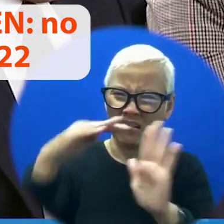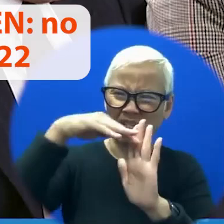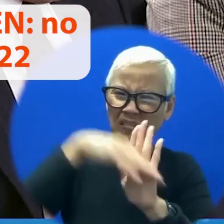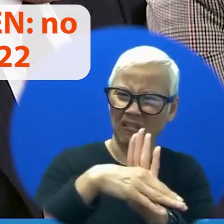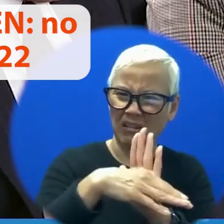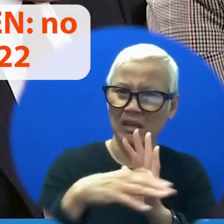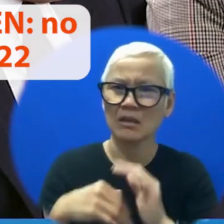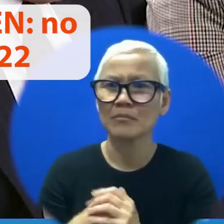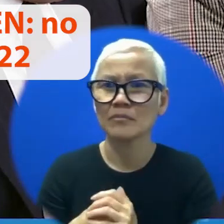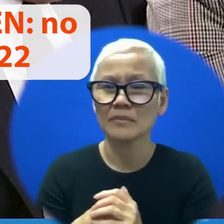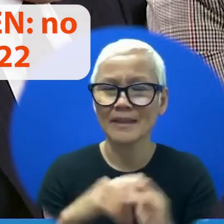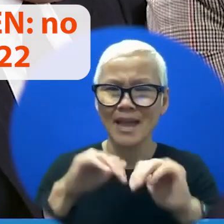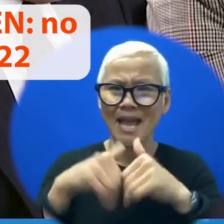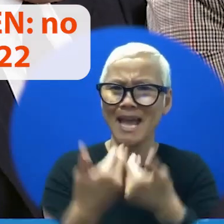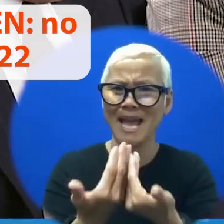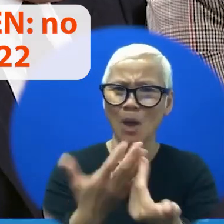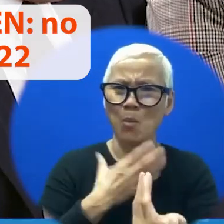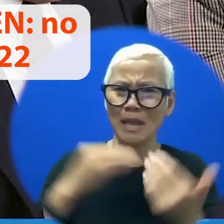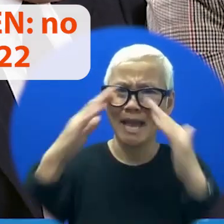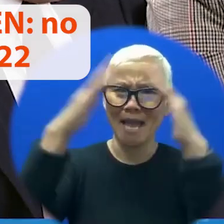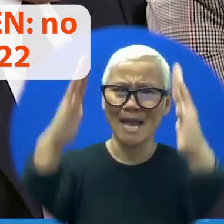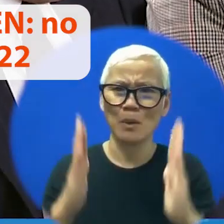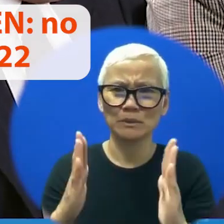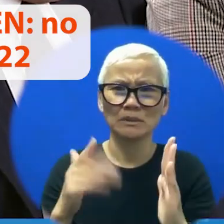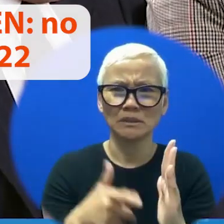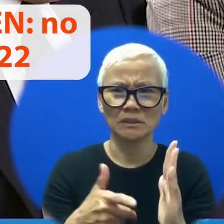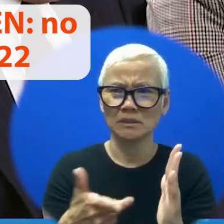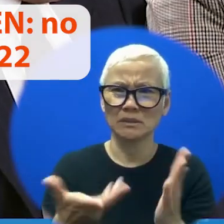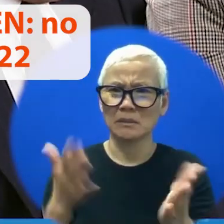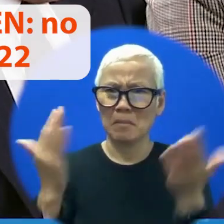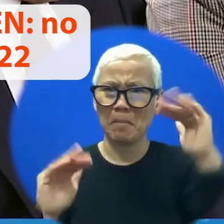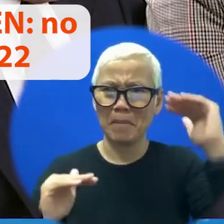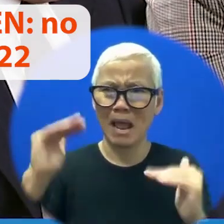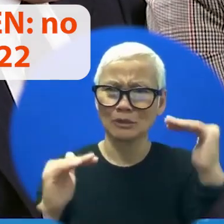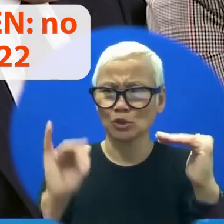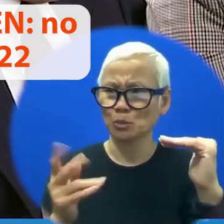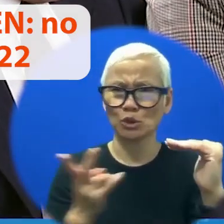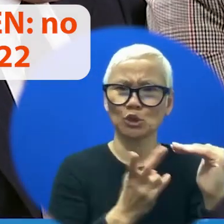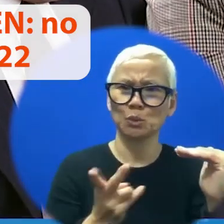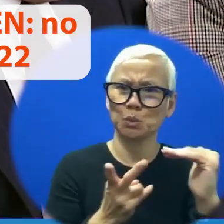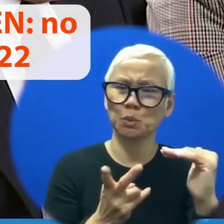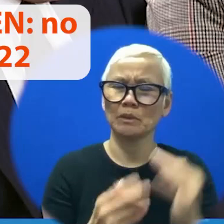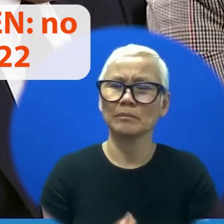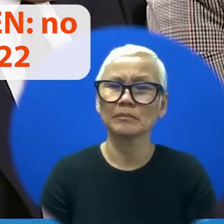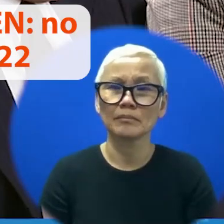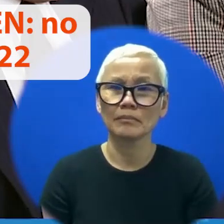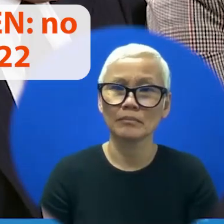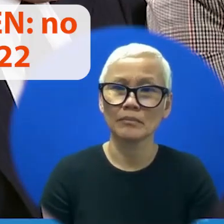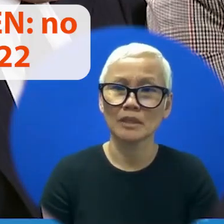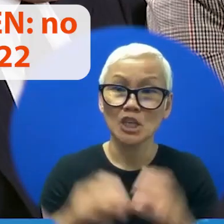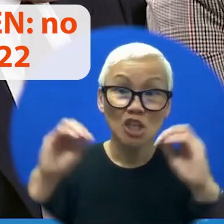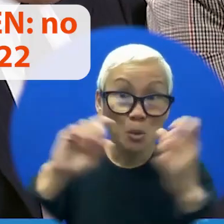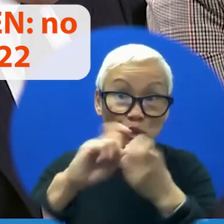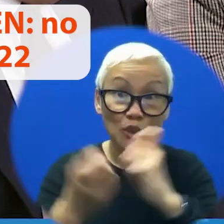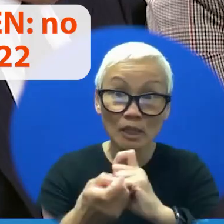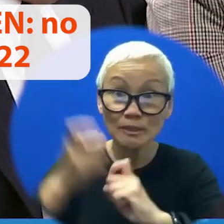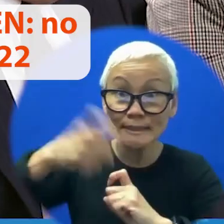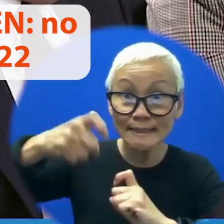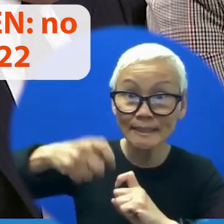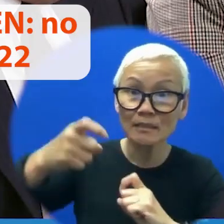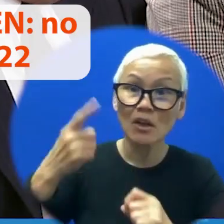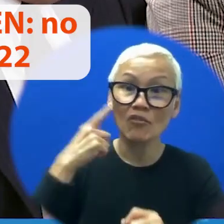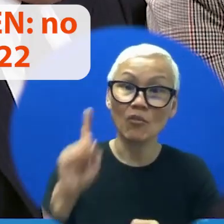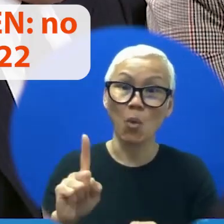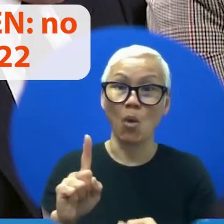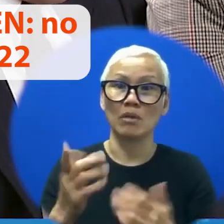on the economy. So how is the White House sort of squaring those two things? Is there no change needed,